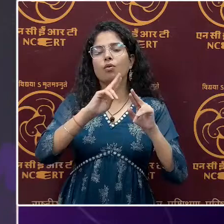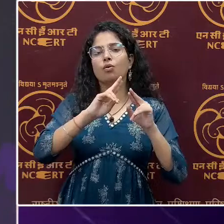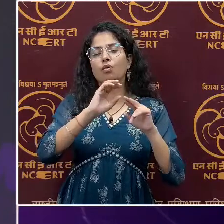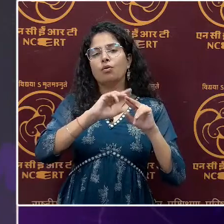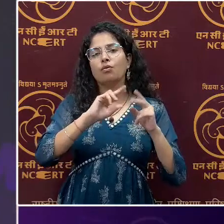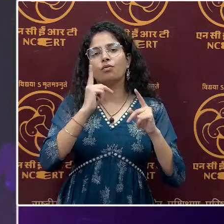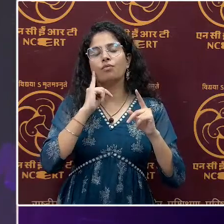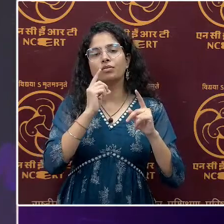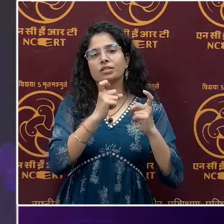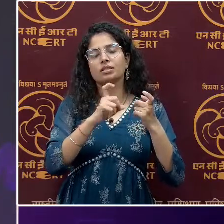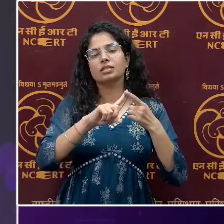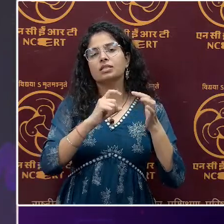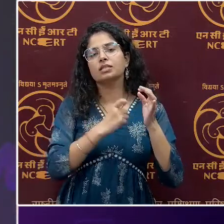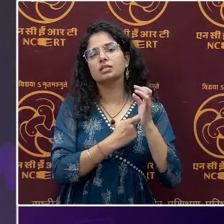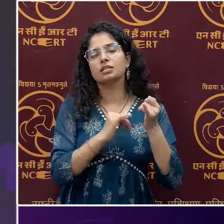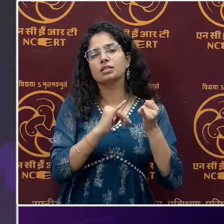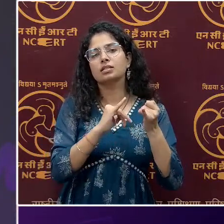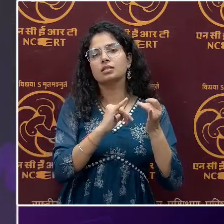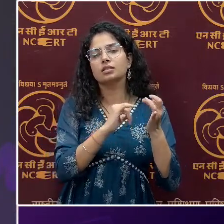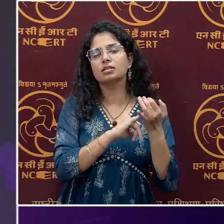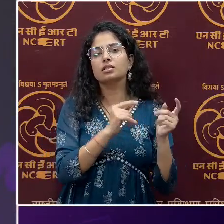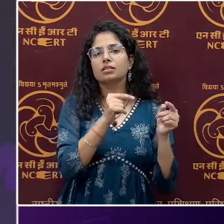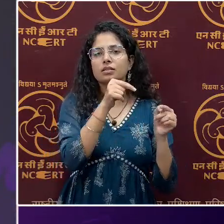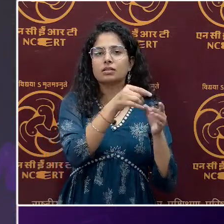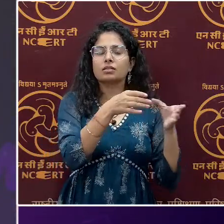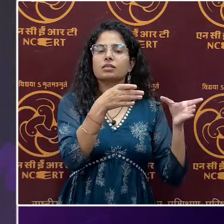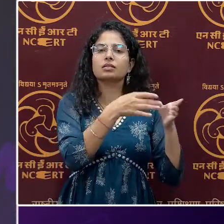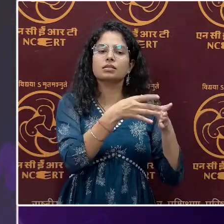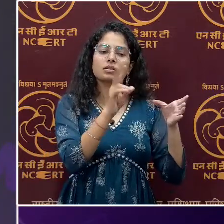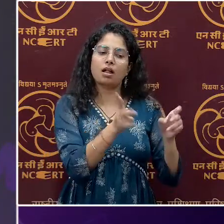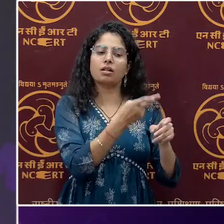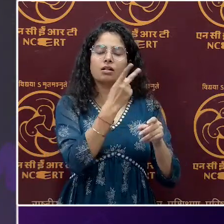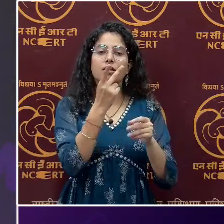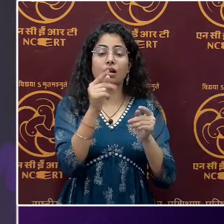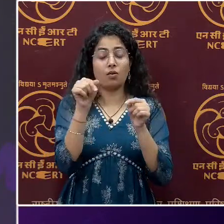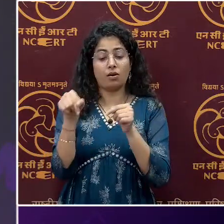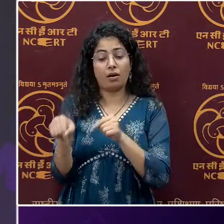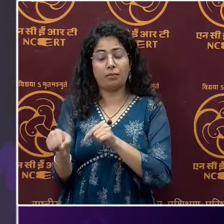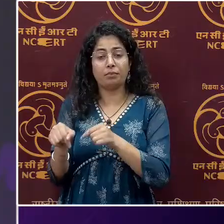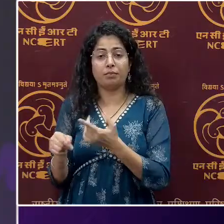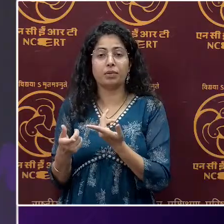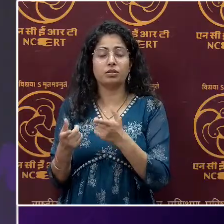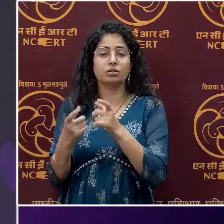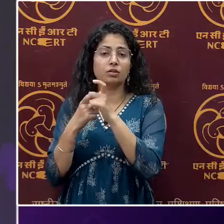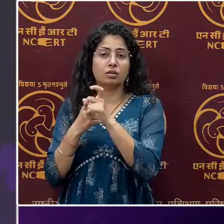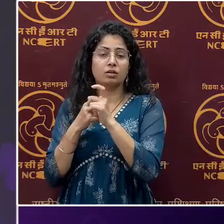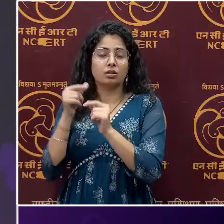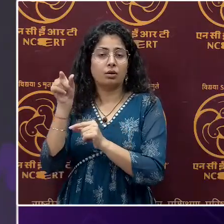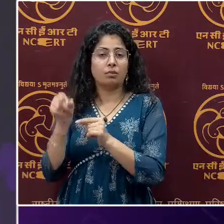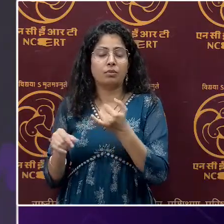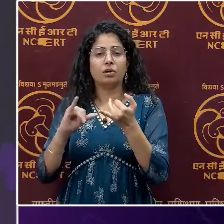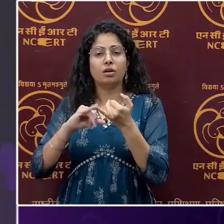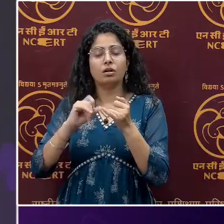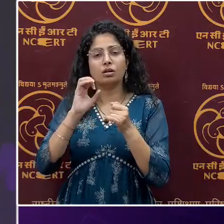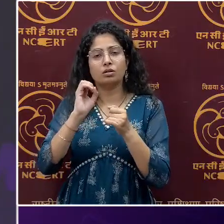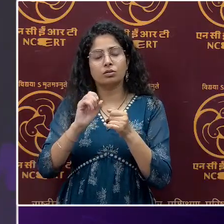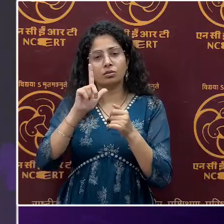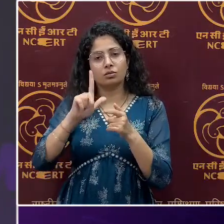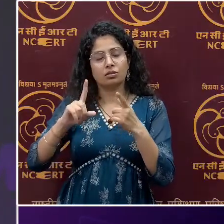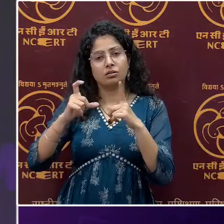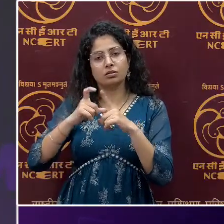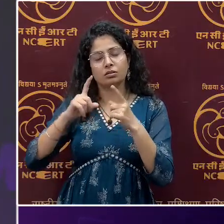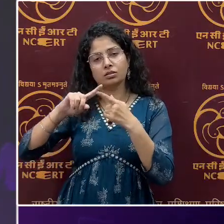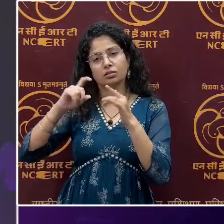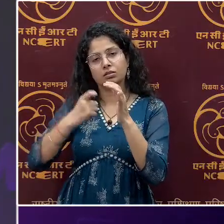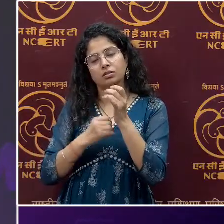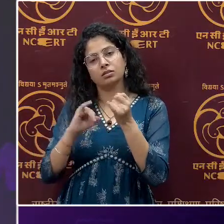because we have the notion of army from them only. Yeah. Earlier we just used to have the kingdoms and the people fighting